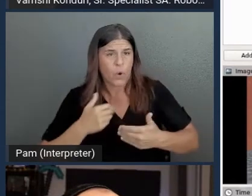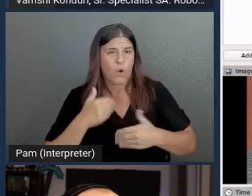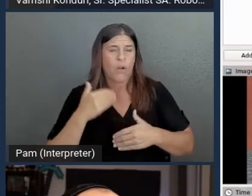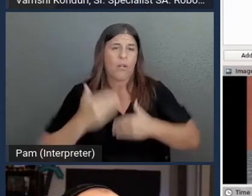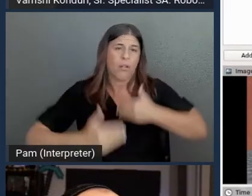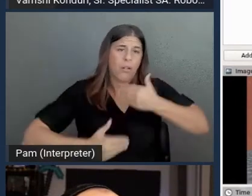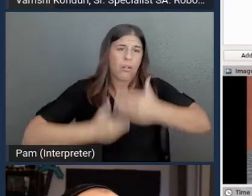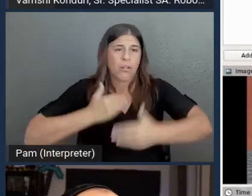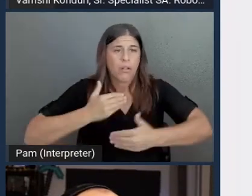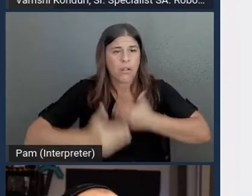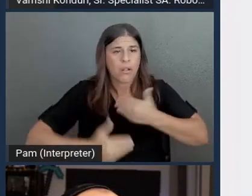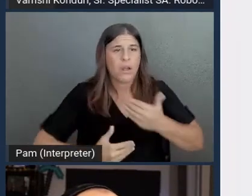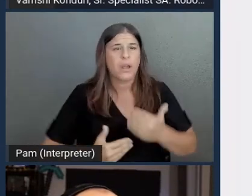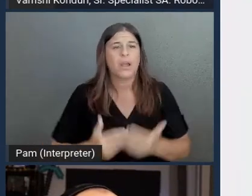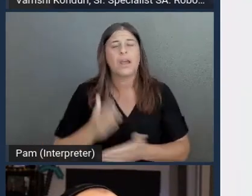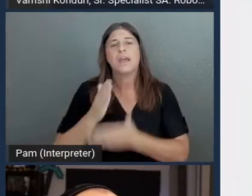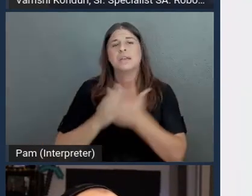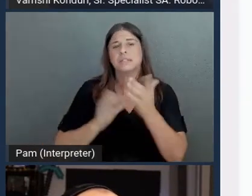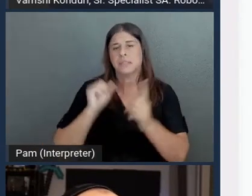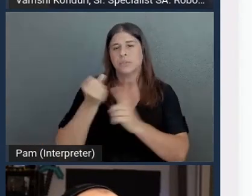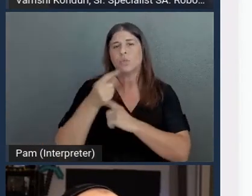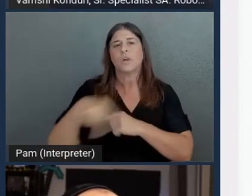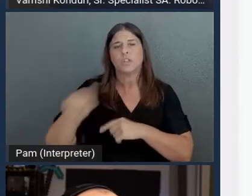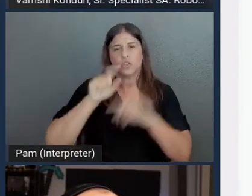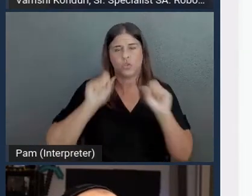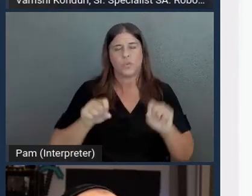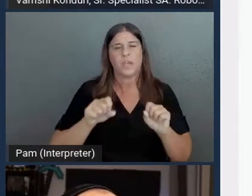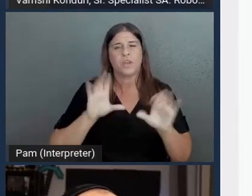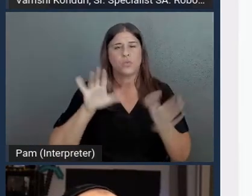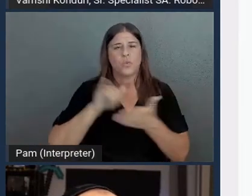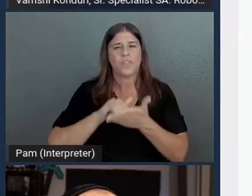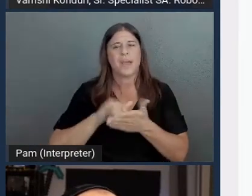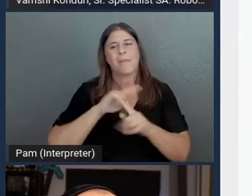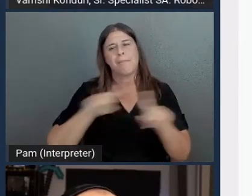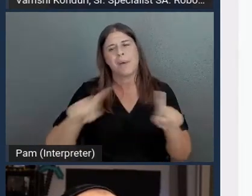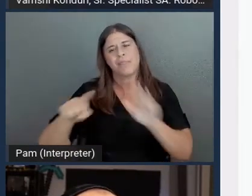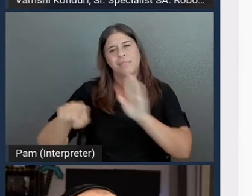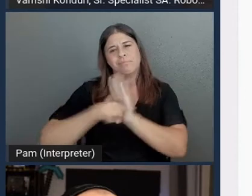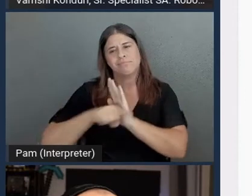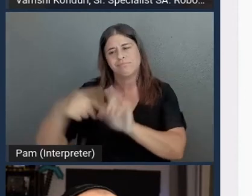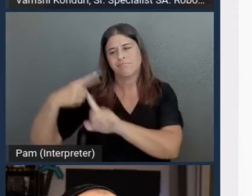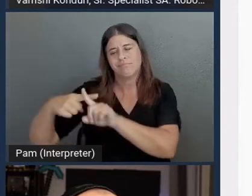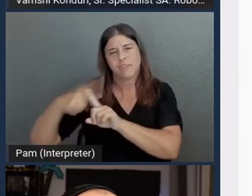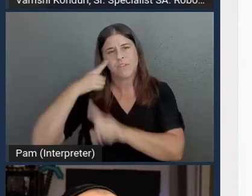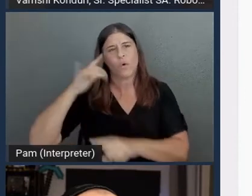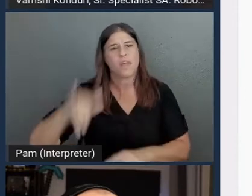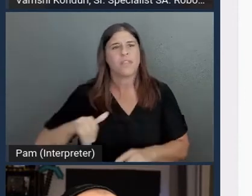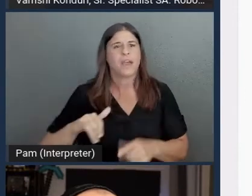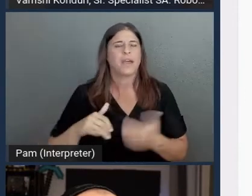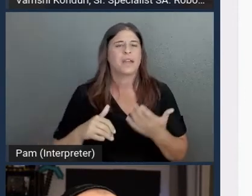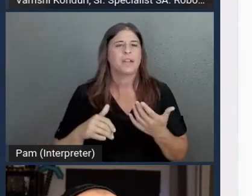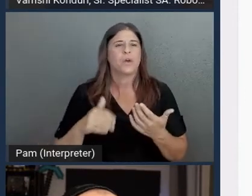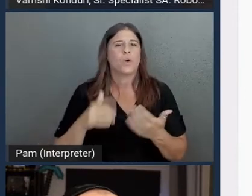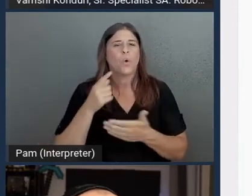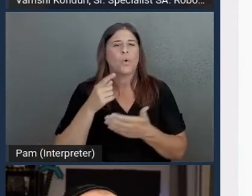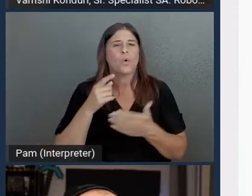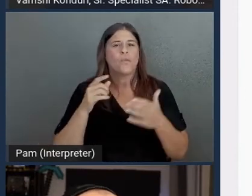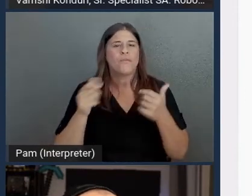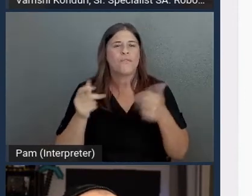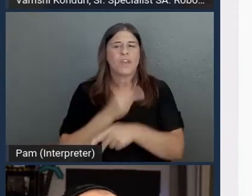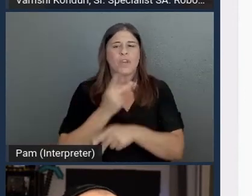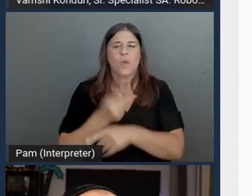Actually, in some cases, you gain stuff. So the trade-off is compute you want to use and what's the